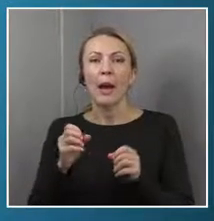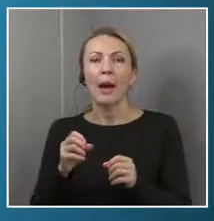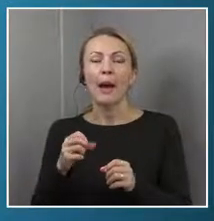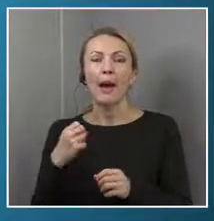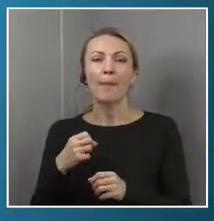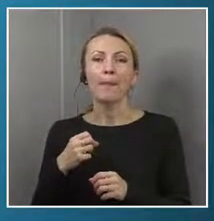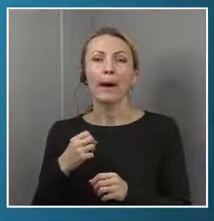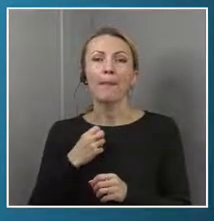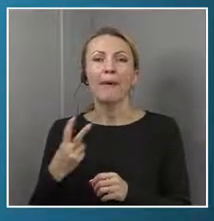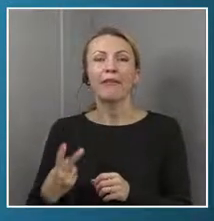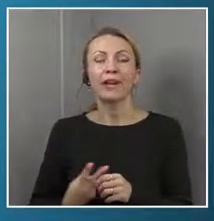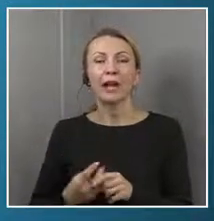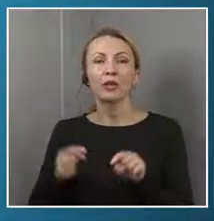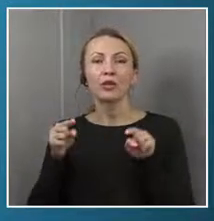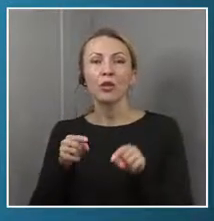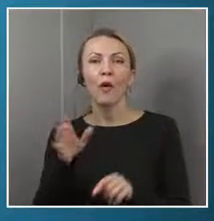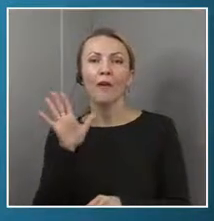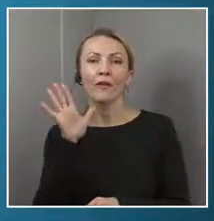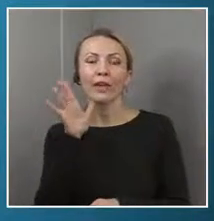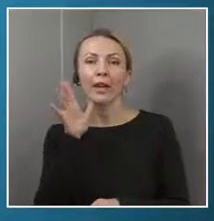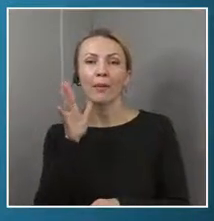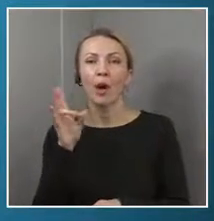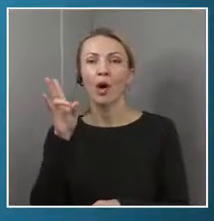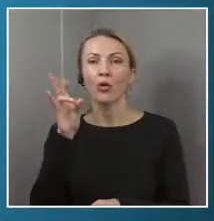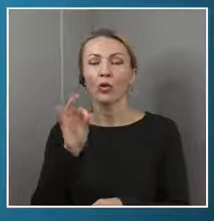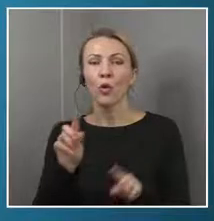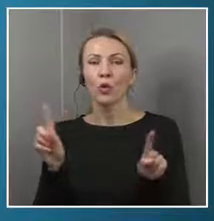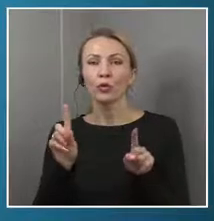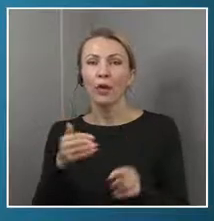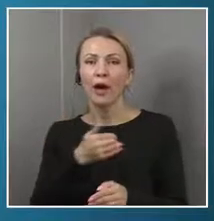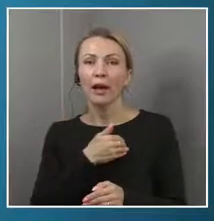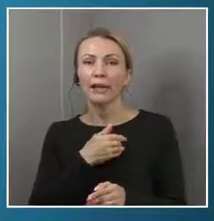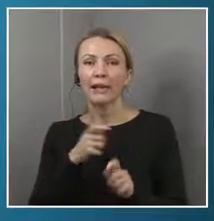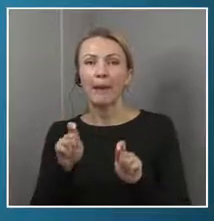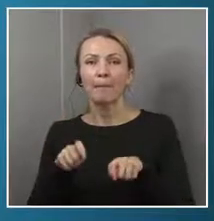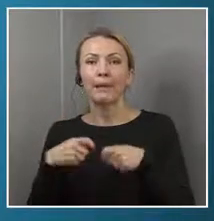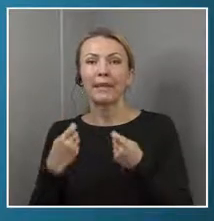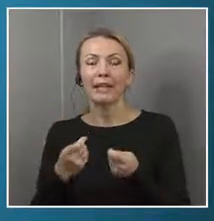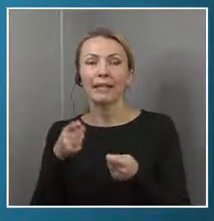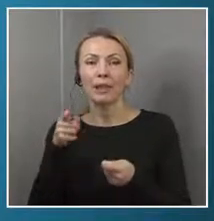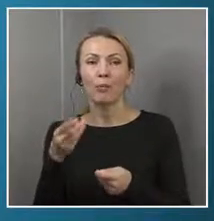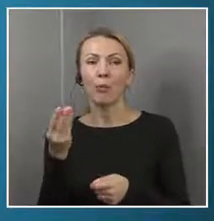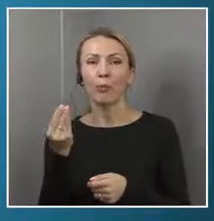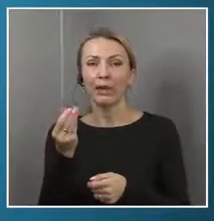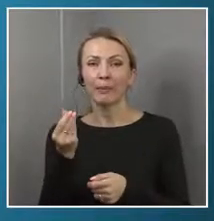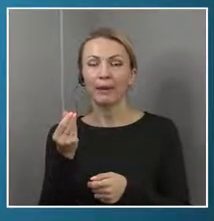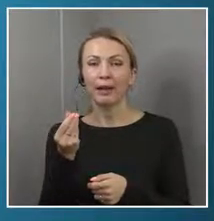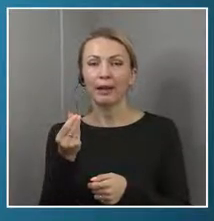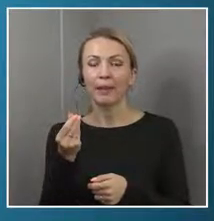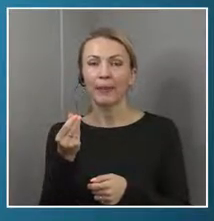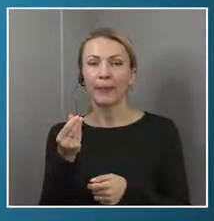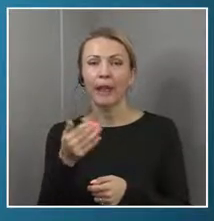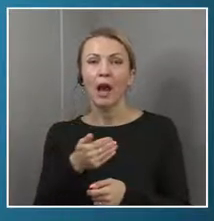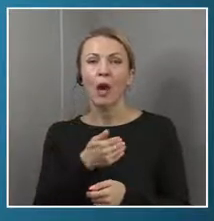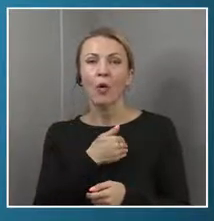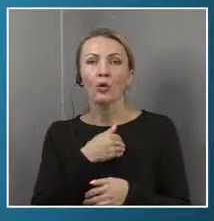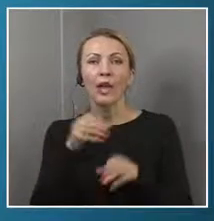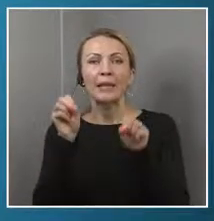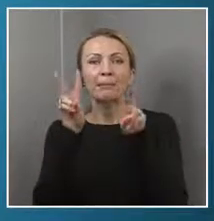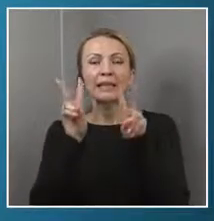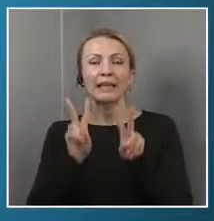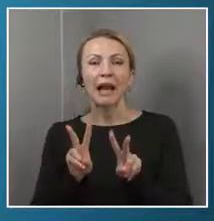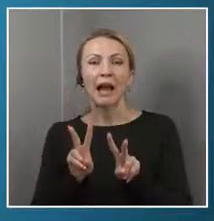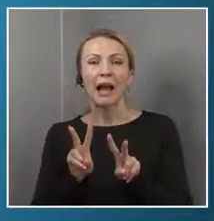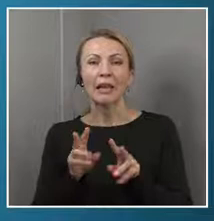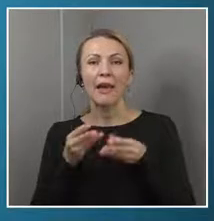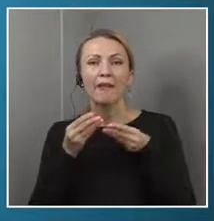from. And Adolphe Goupil sold quantities of reproductive prints to whet the appetite of